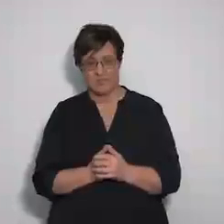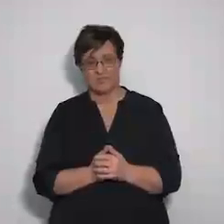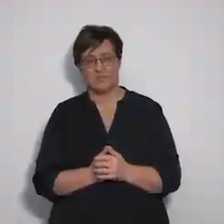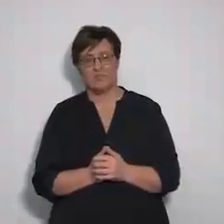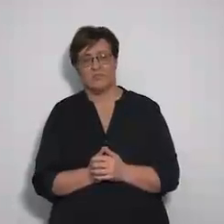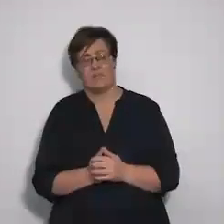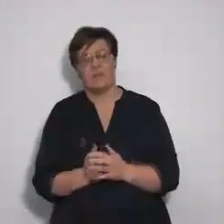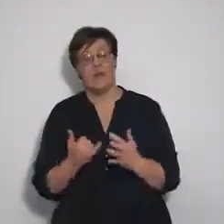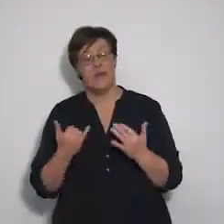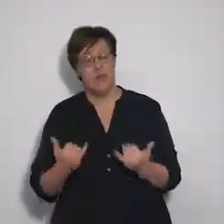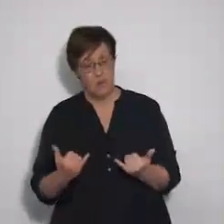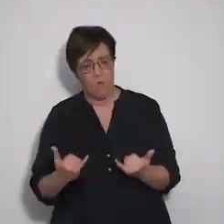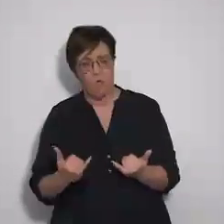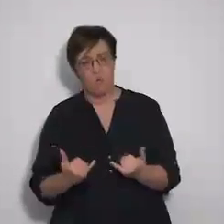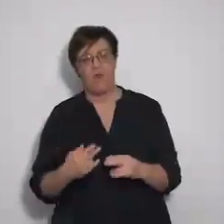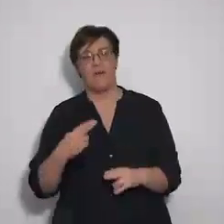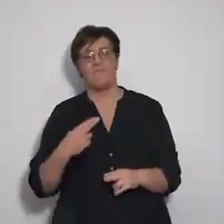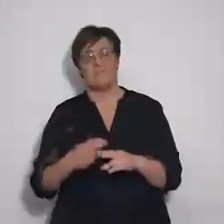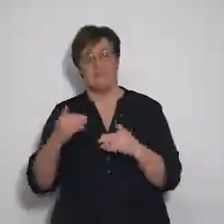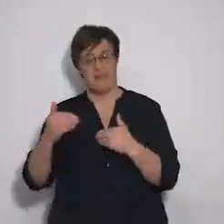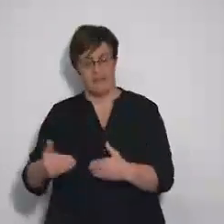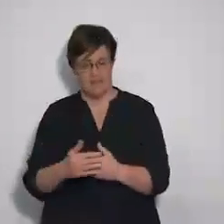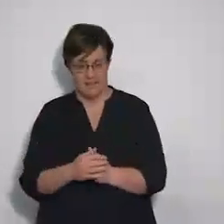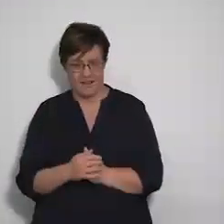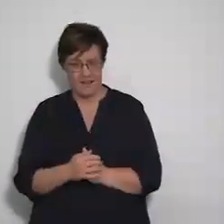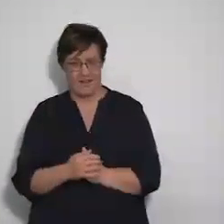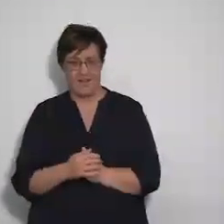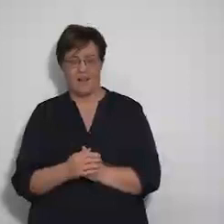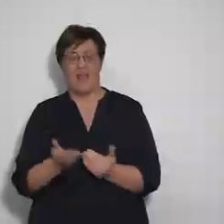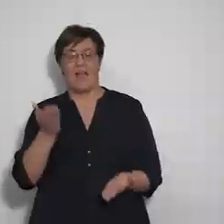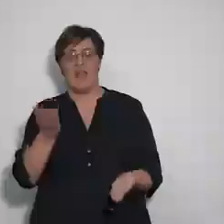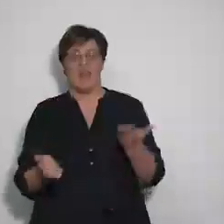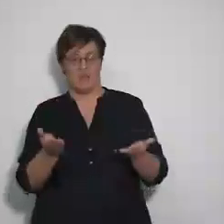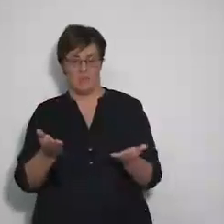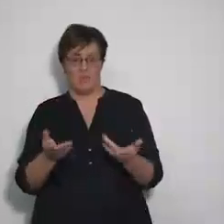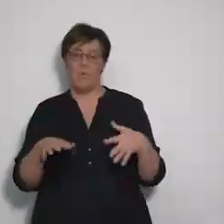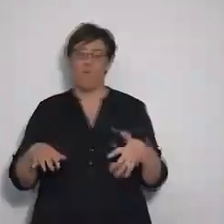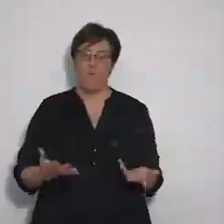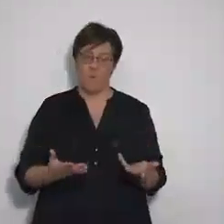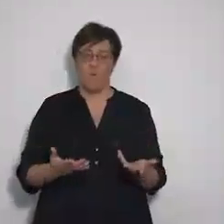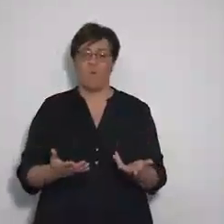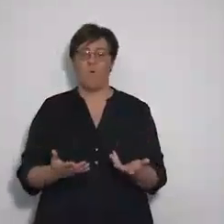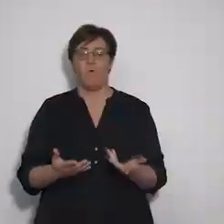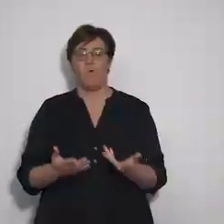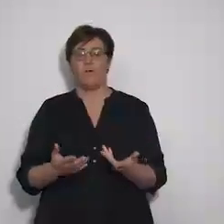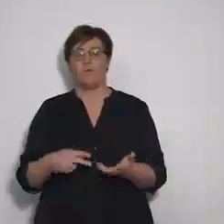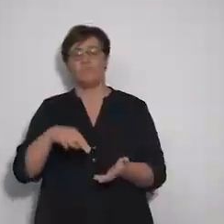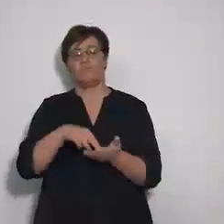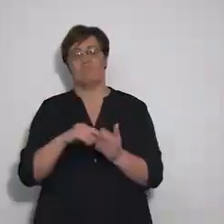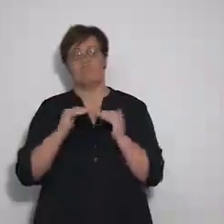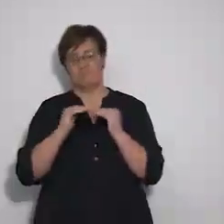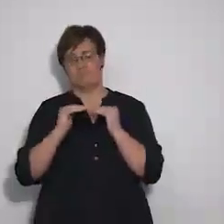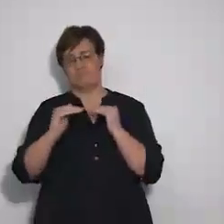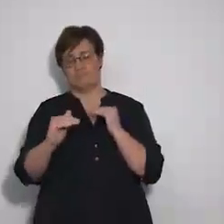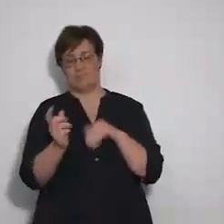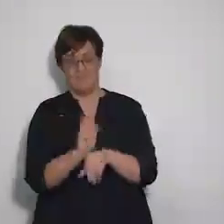And we enter now into this final phase, the equilibrium or